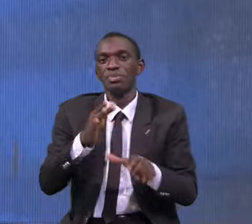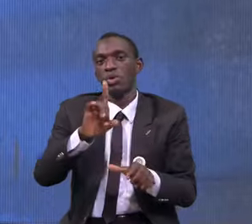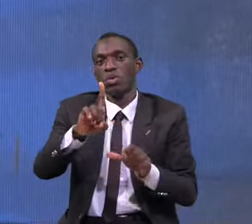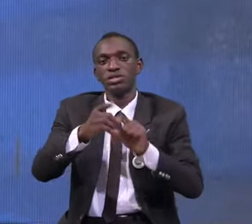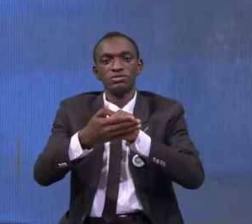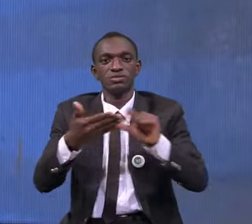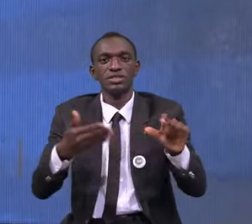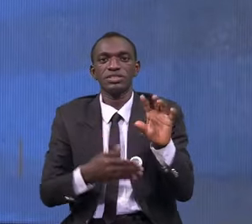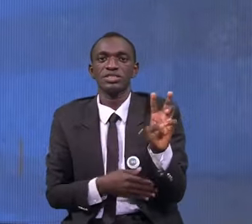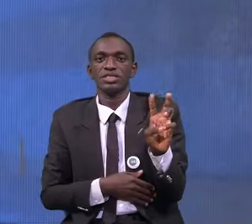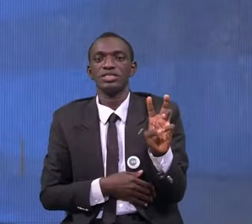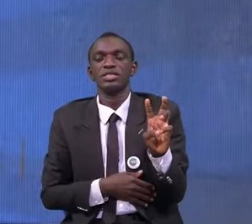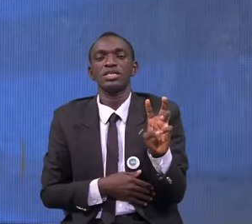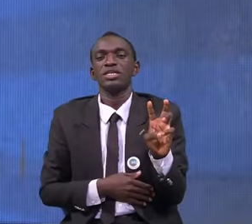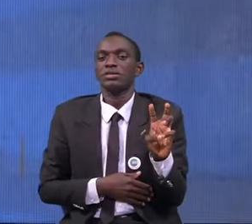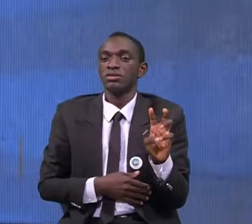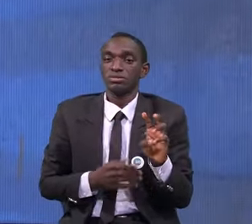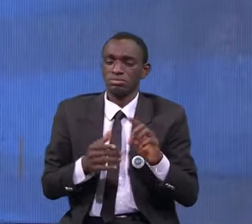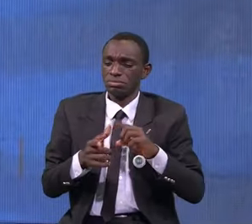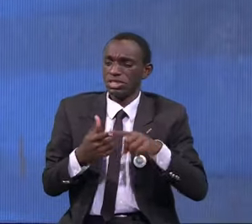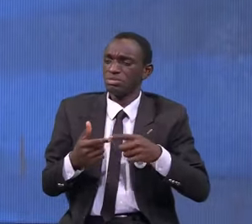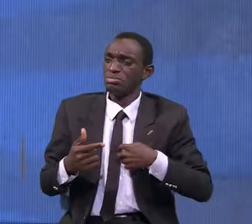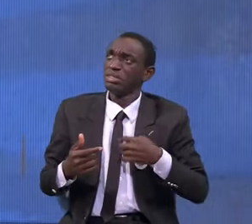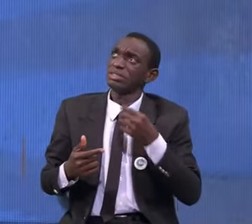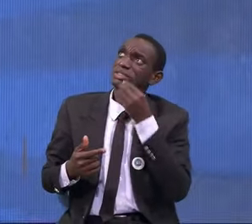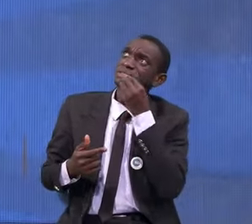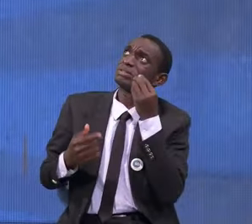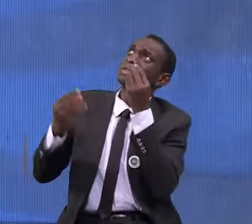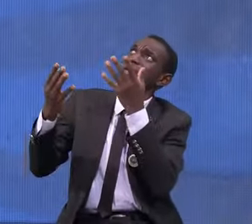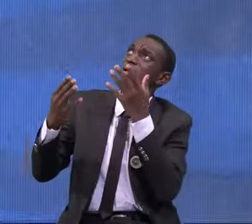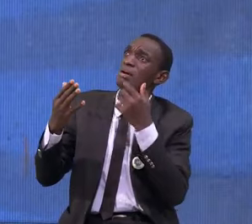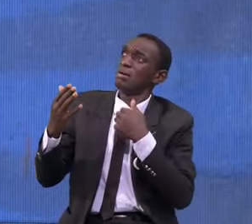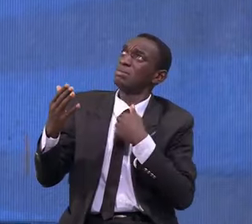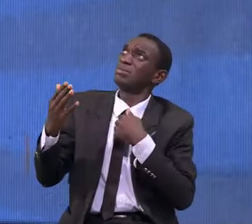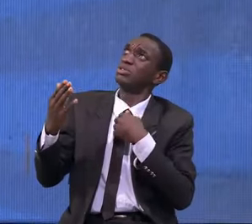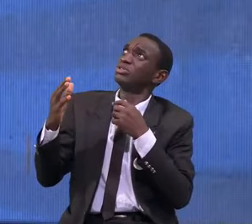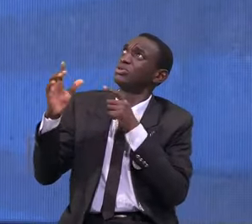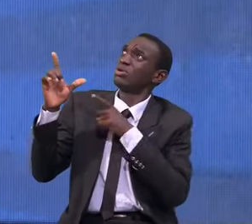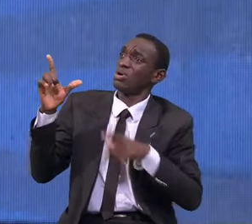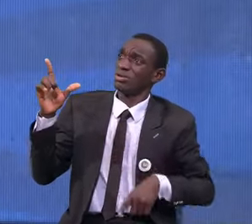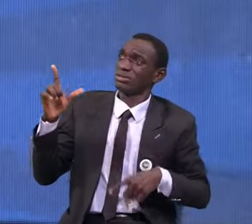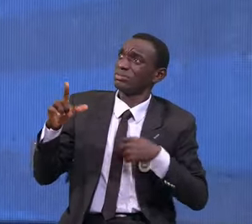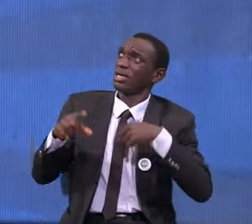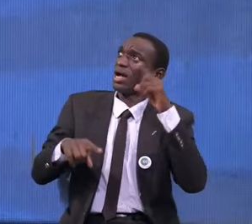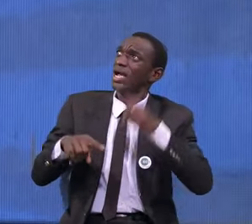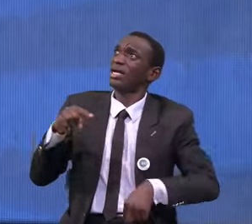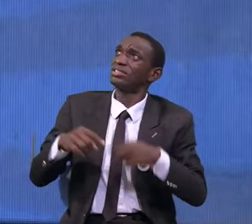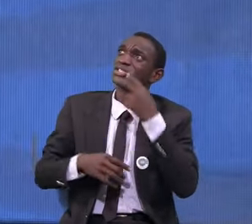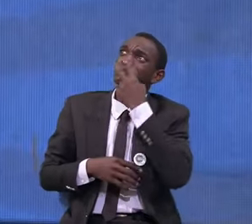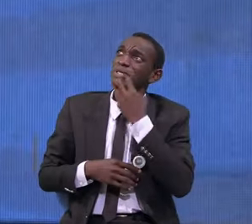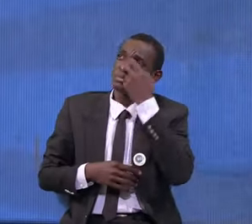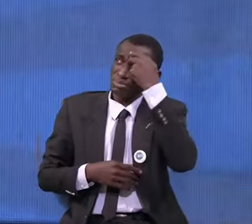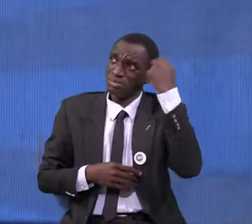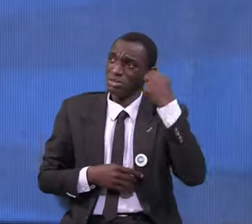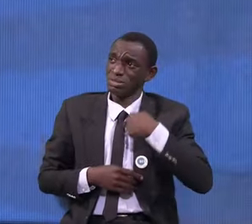Then said I, Lord God, behold, I cannot speak, for I am